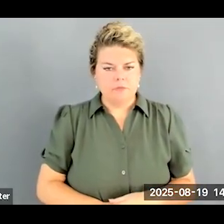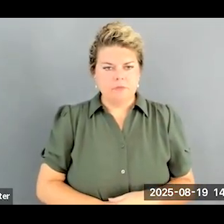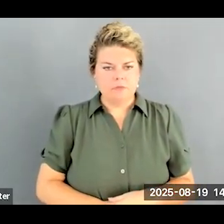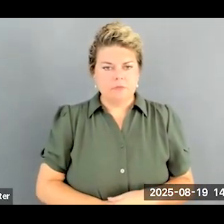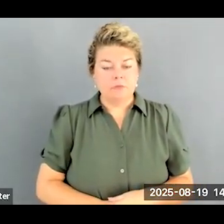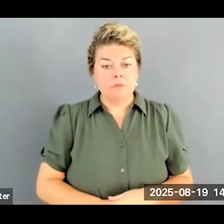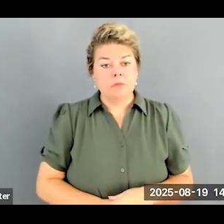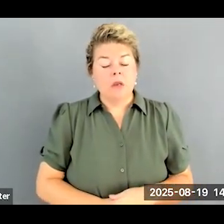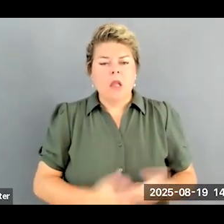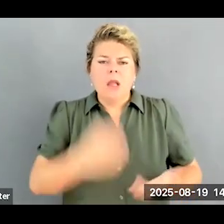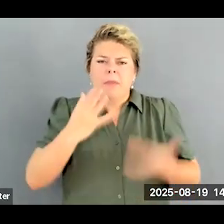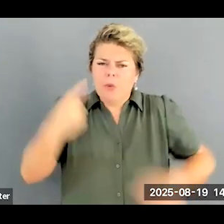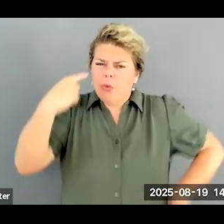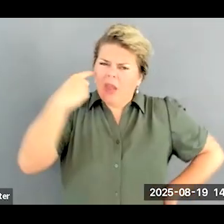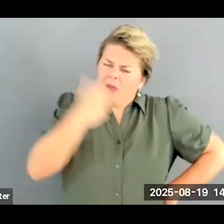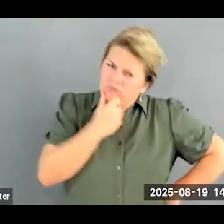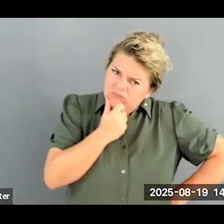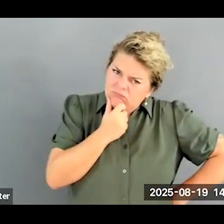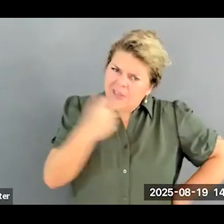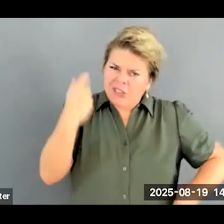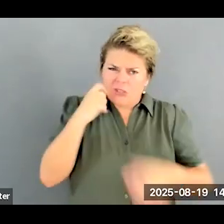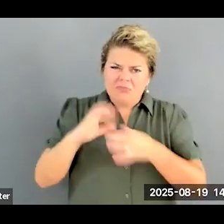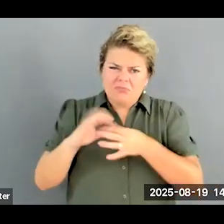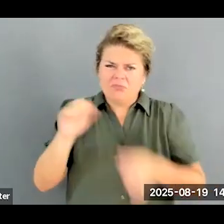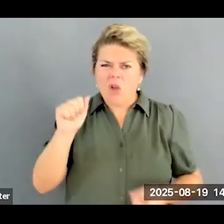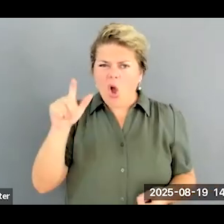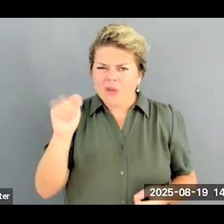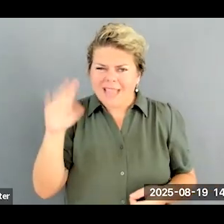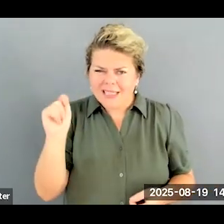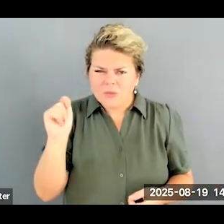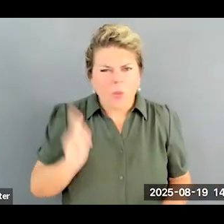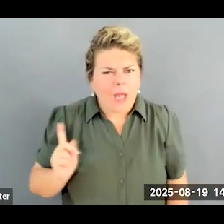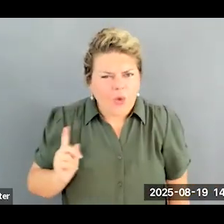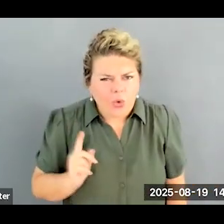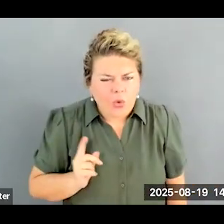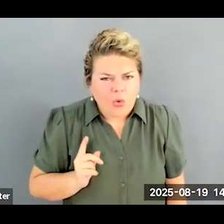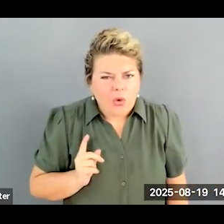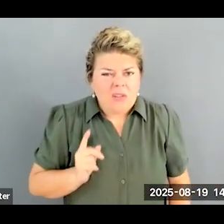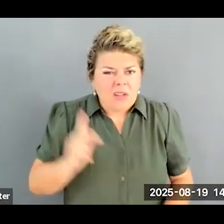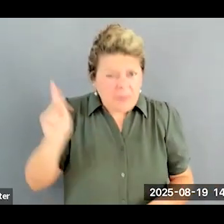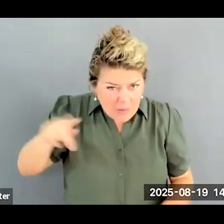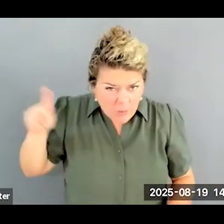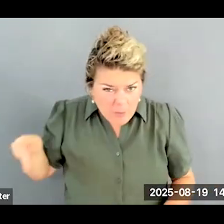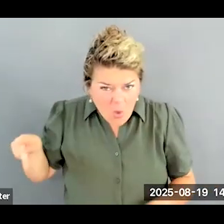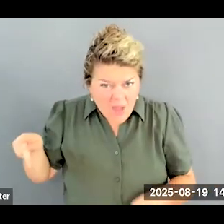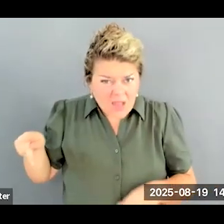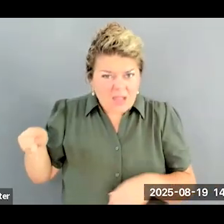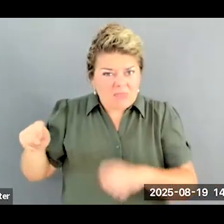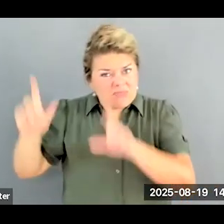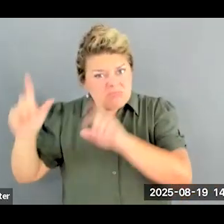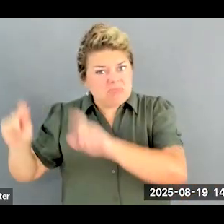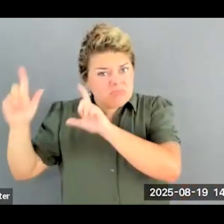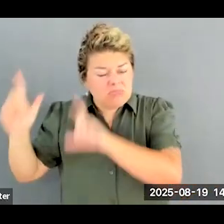So you might wonder, this alt text that I just talked about, where is this located? Is it just on PowerPoints? Is it on